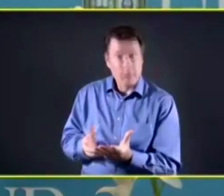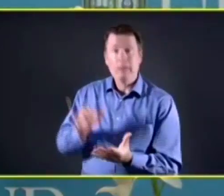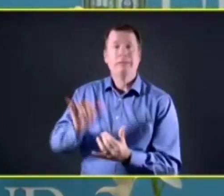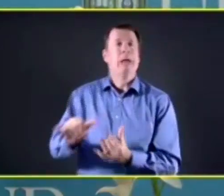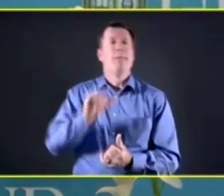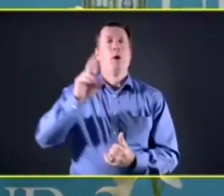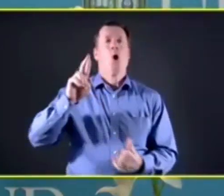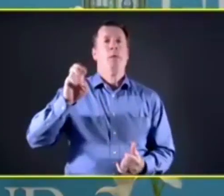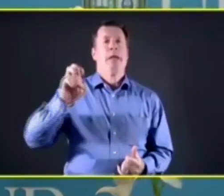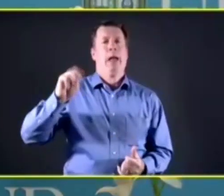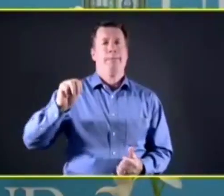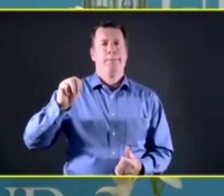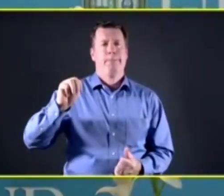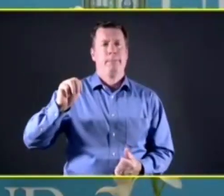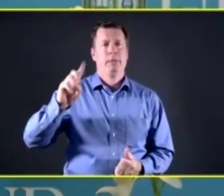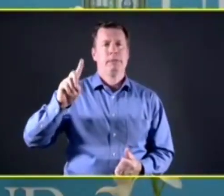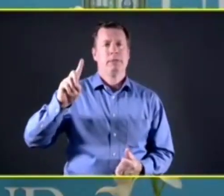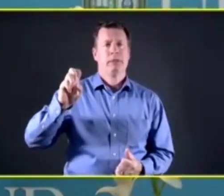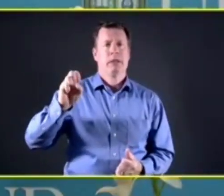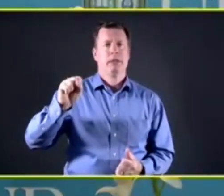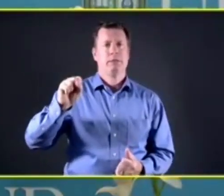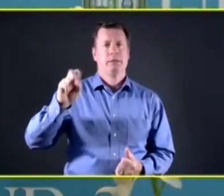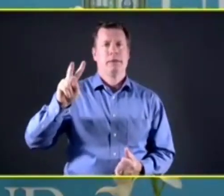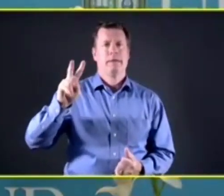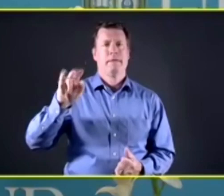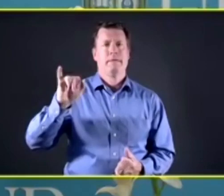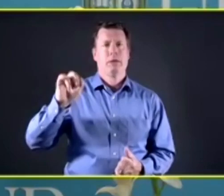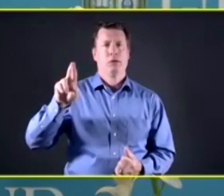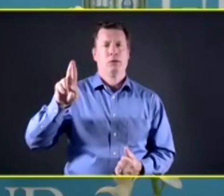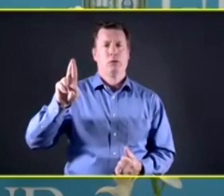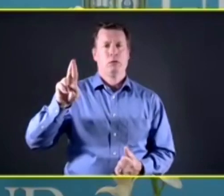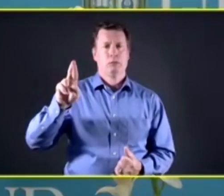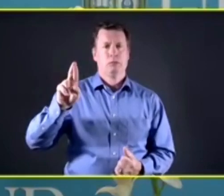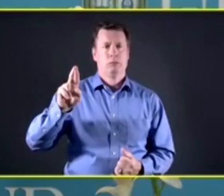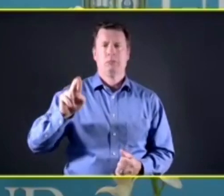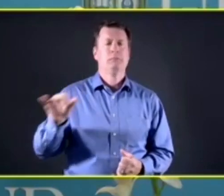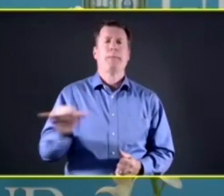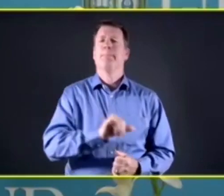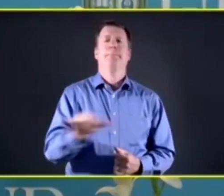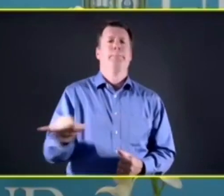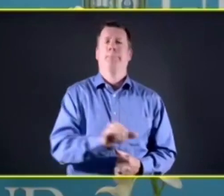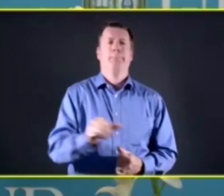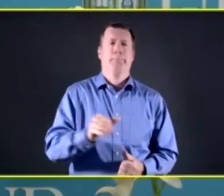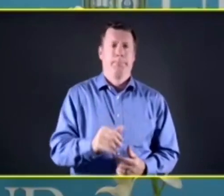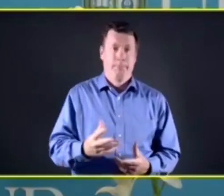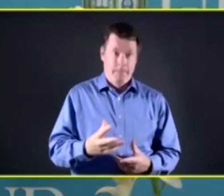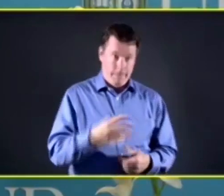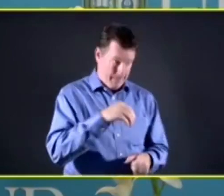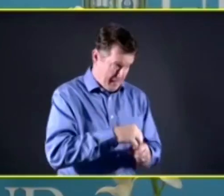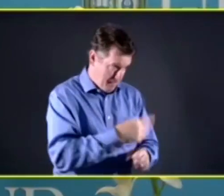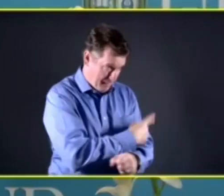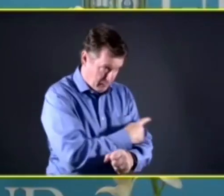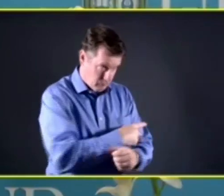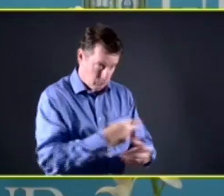test within 96 hours of the time we get them started on medicine.